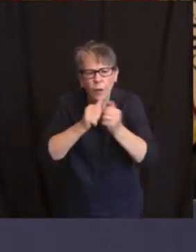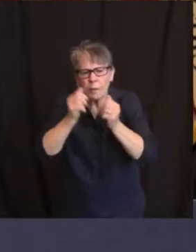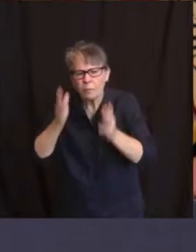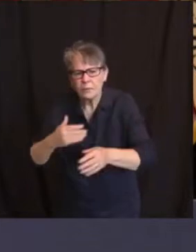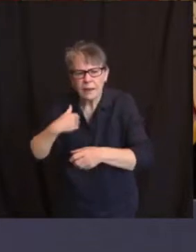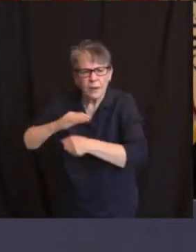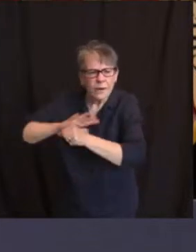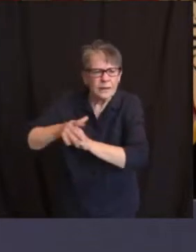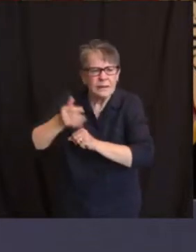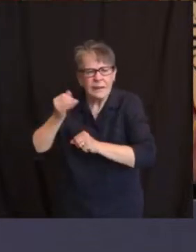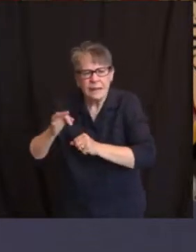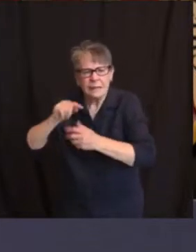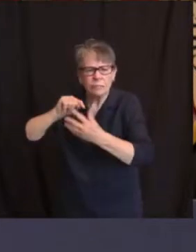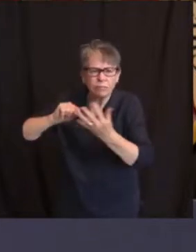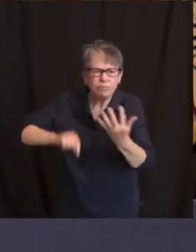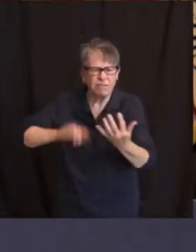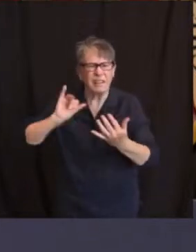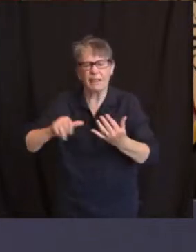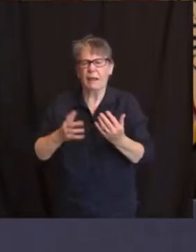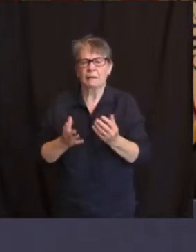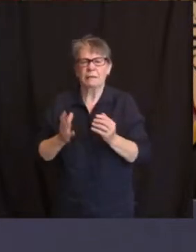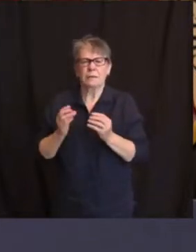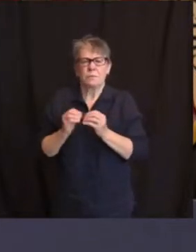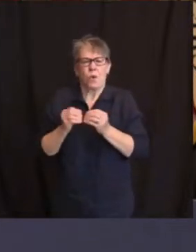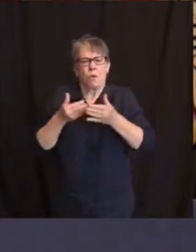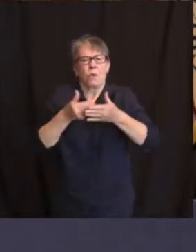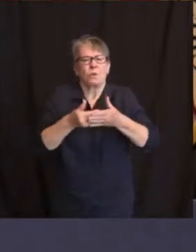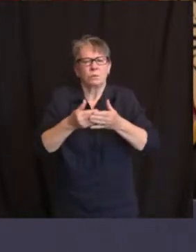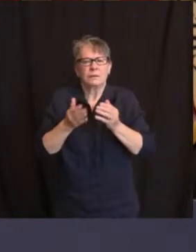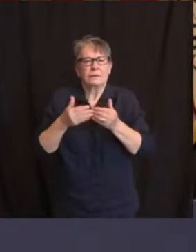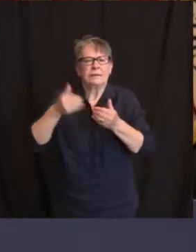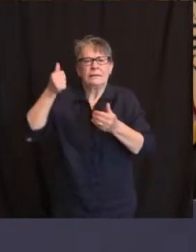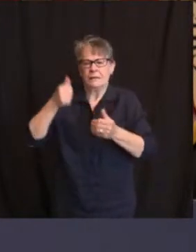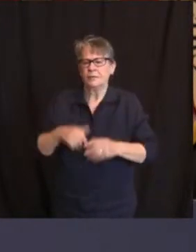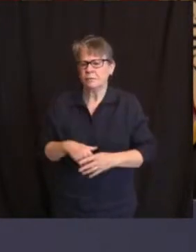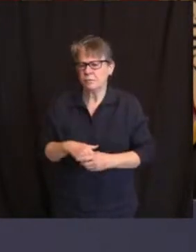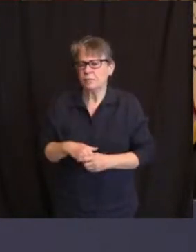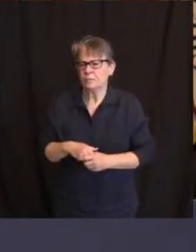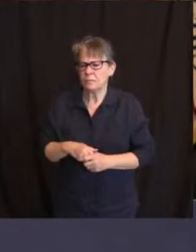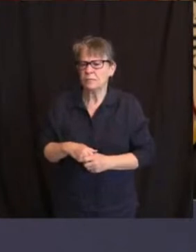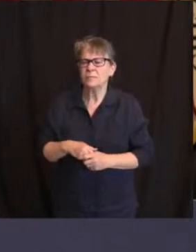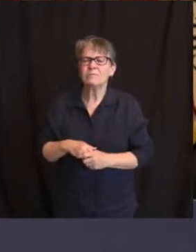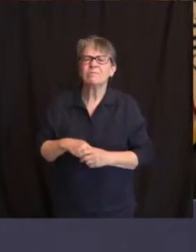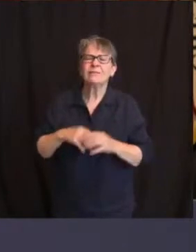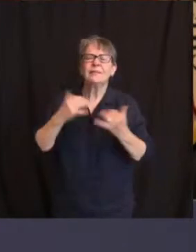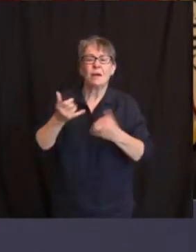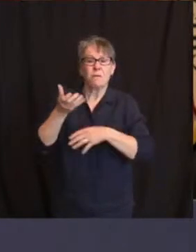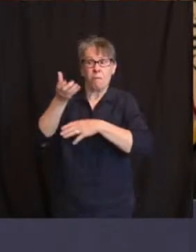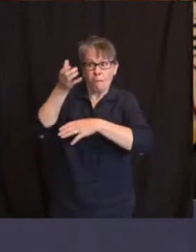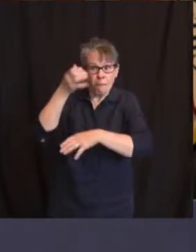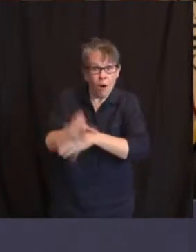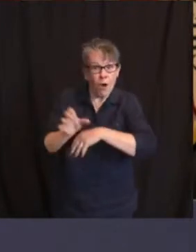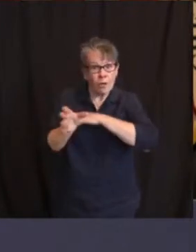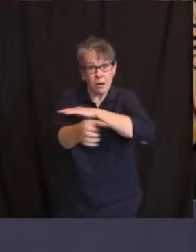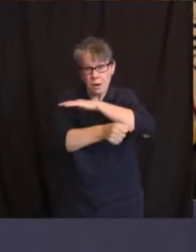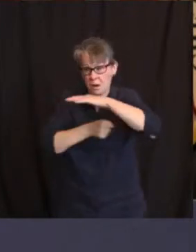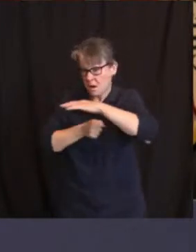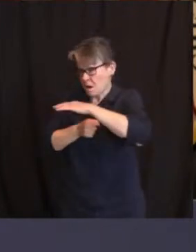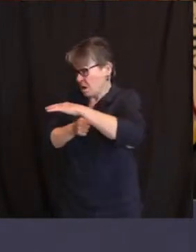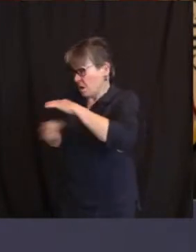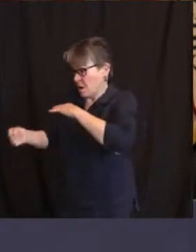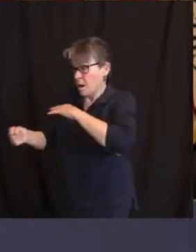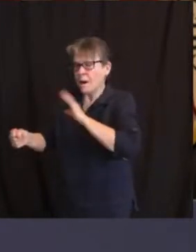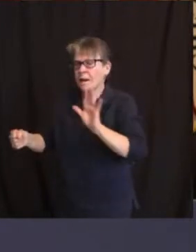get to with a fuller picture of that as soon as we can. Pools came up on the call yesterday with